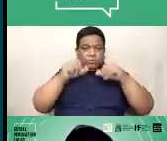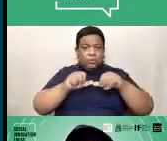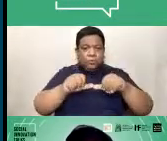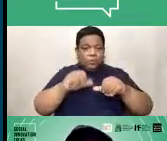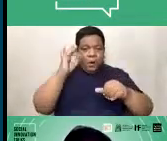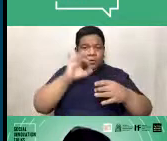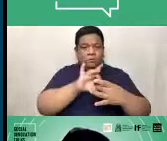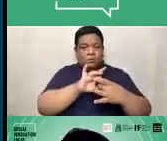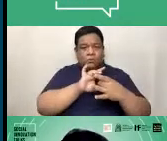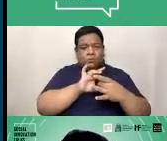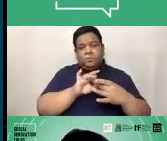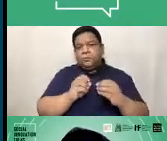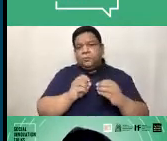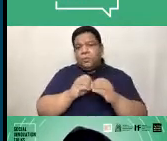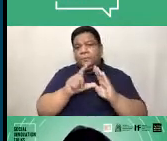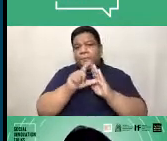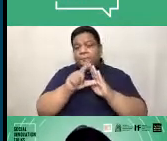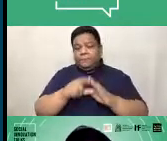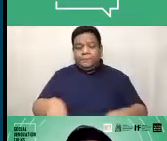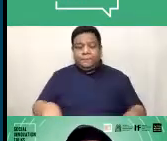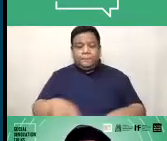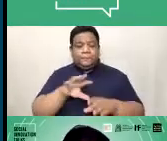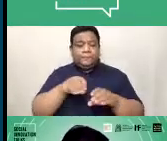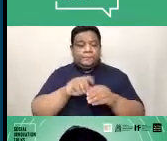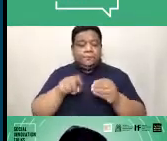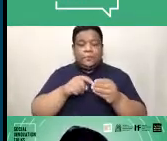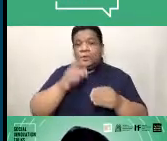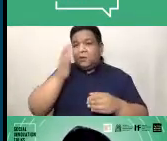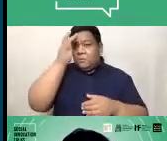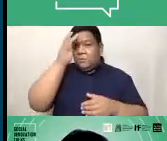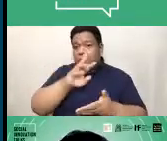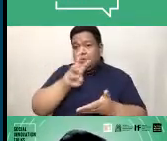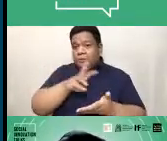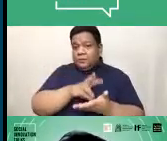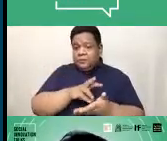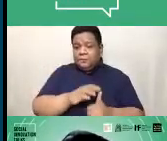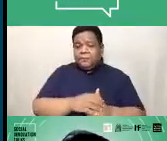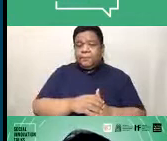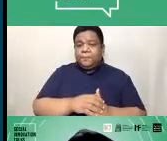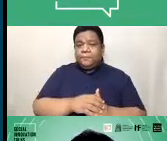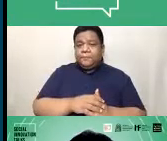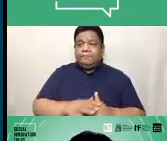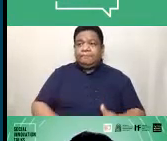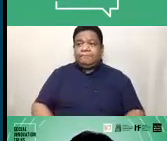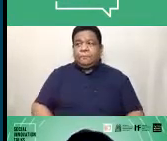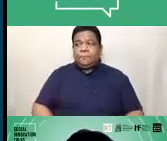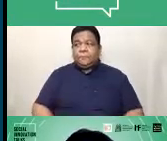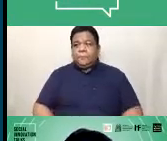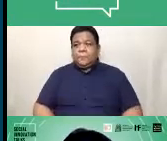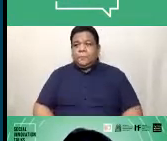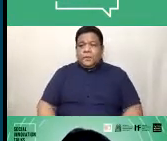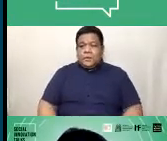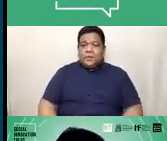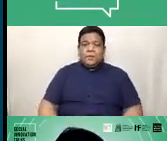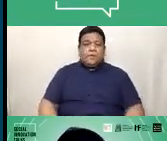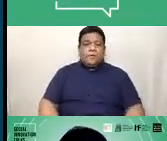related. Included here is also the concept of smart cities. As you can imagine, when Industry 3.0 happened,